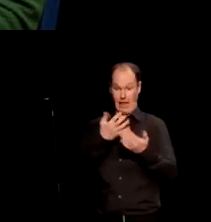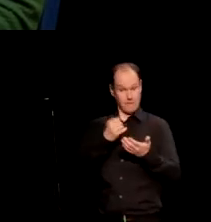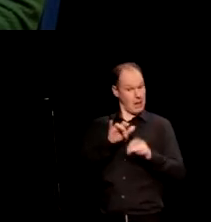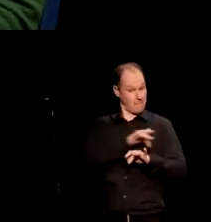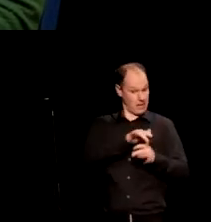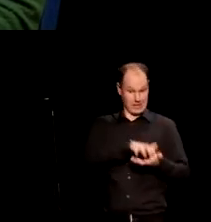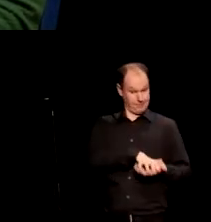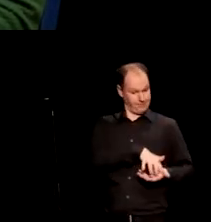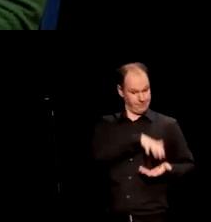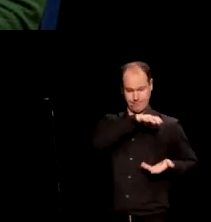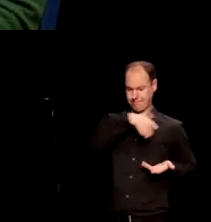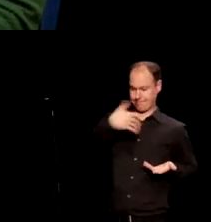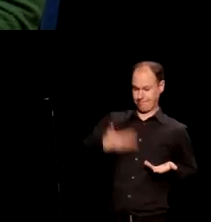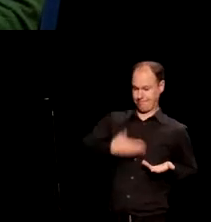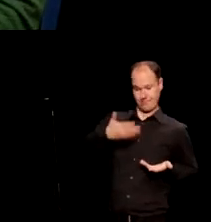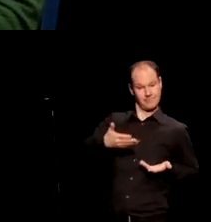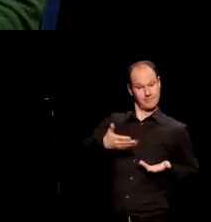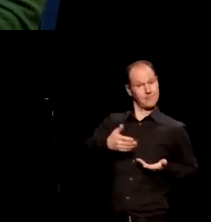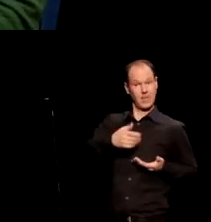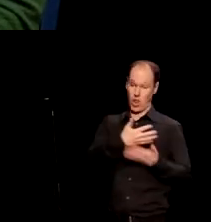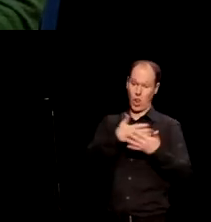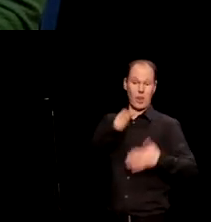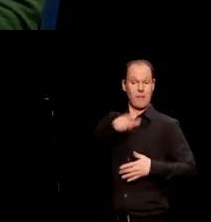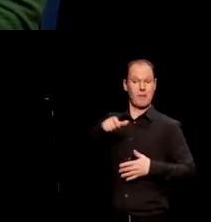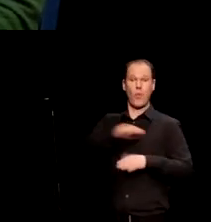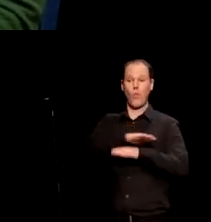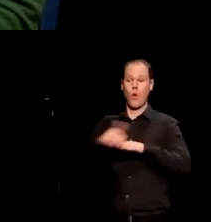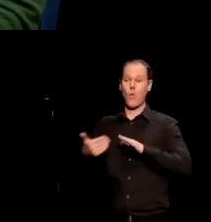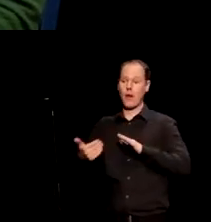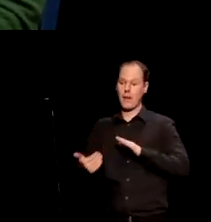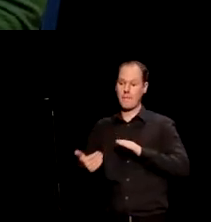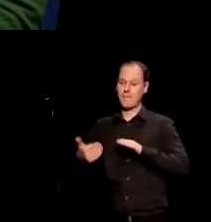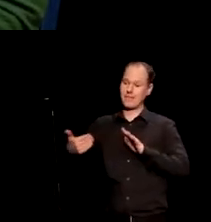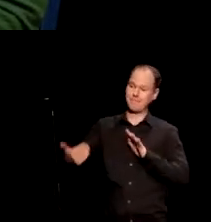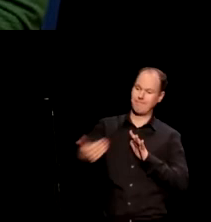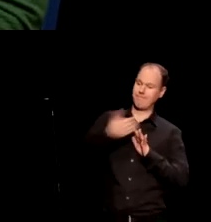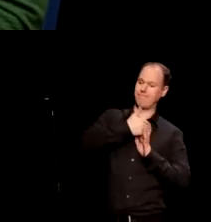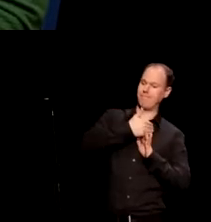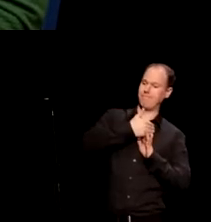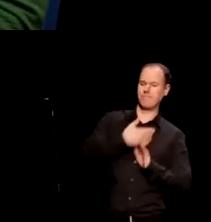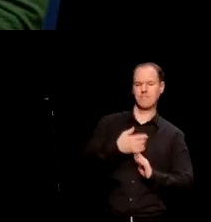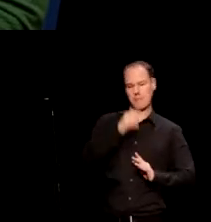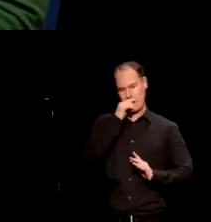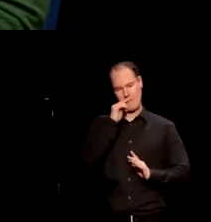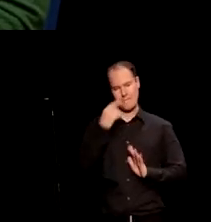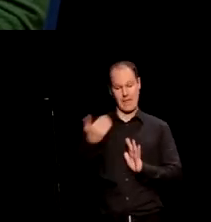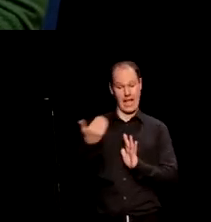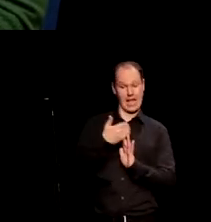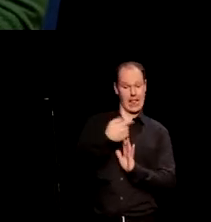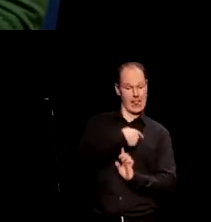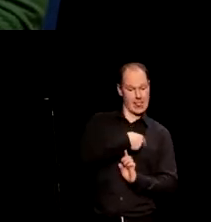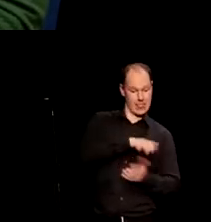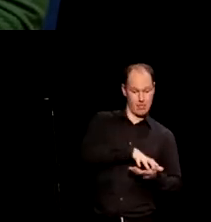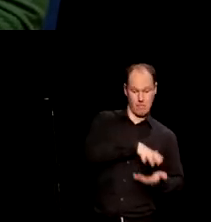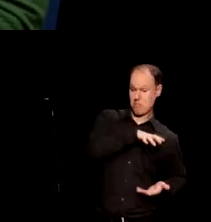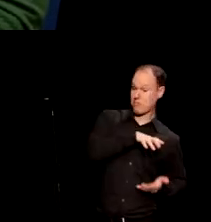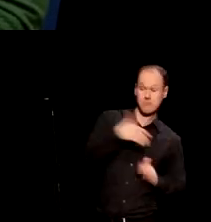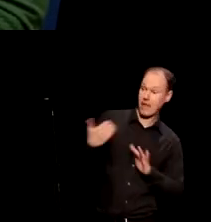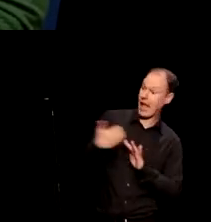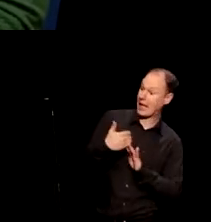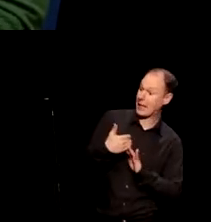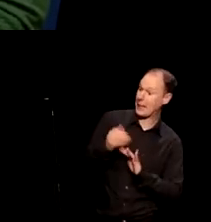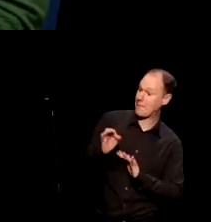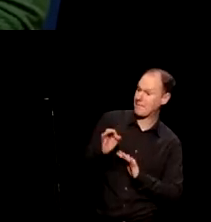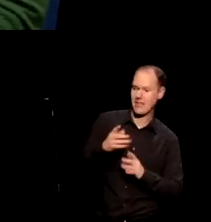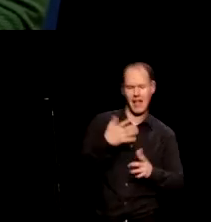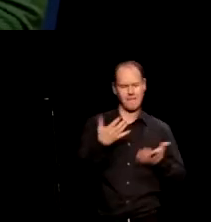people who never get actually enter the library or necessarily enter the archives. And your experience as well, kind of accessing the library in that way. And I just